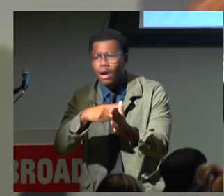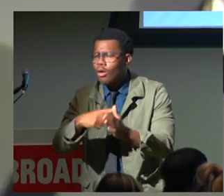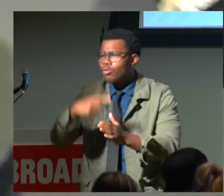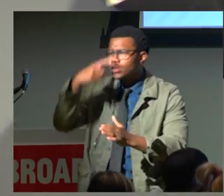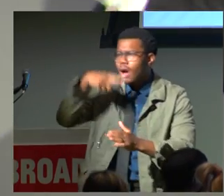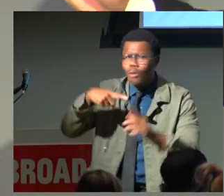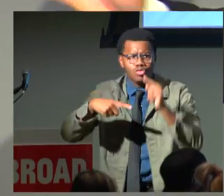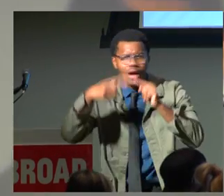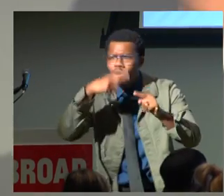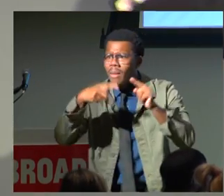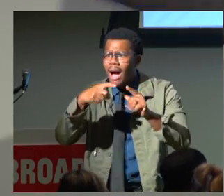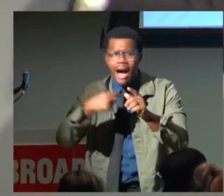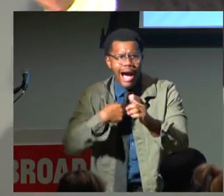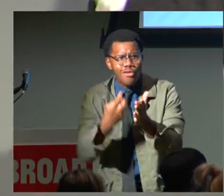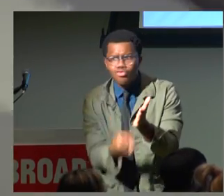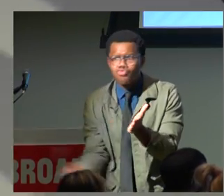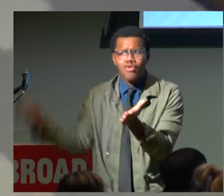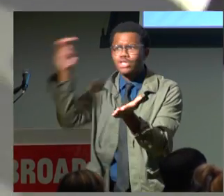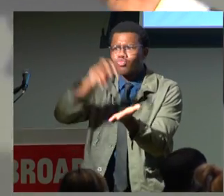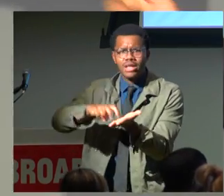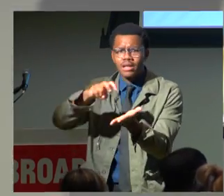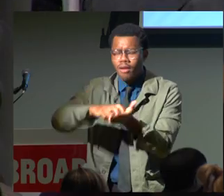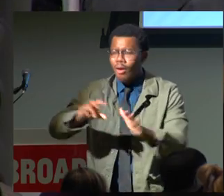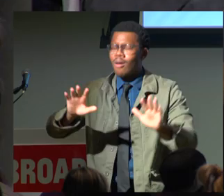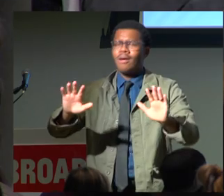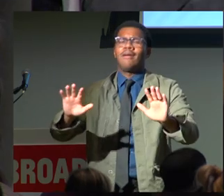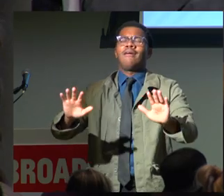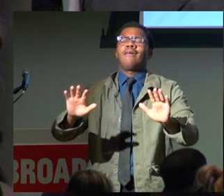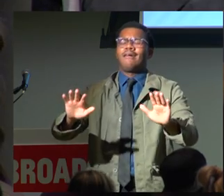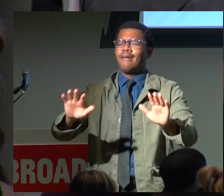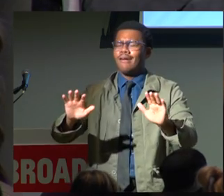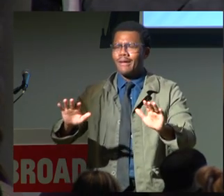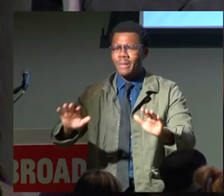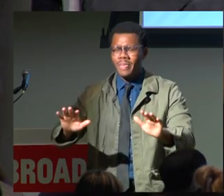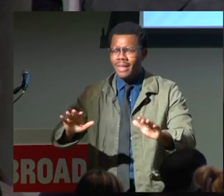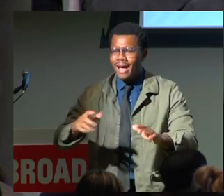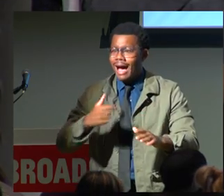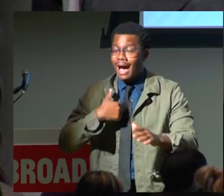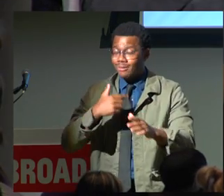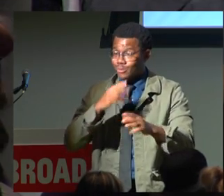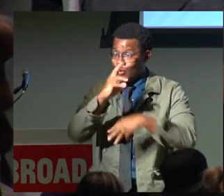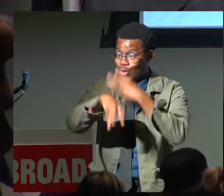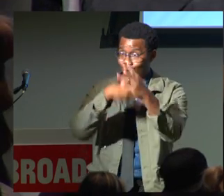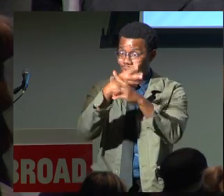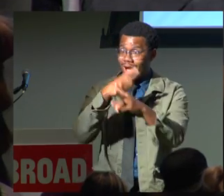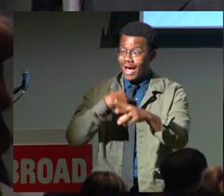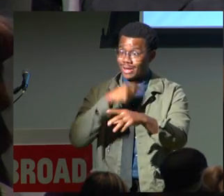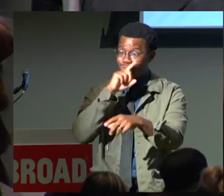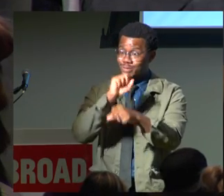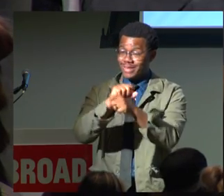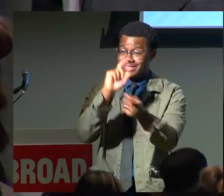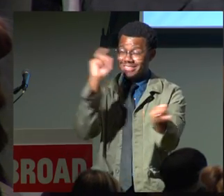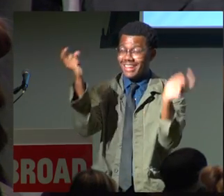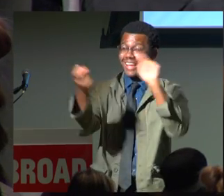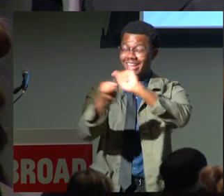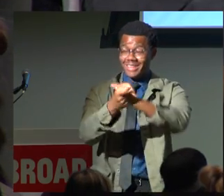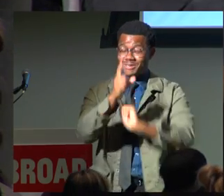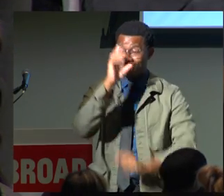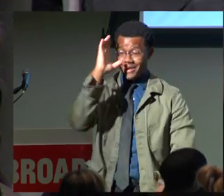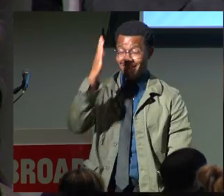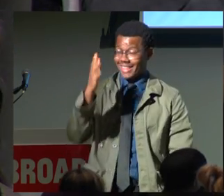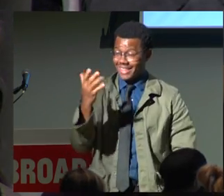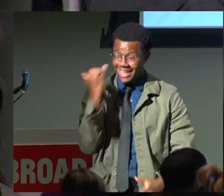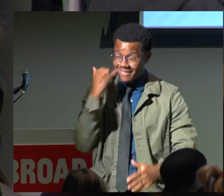the resurrector. Like, this is it. Oh my God. I would change the world. But in all seriousness, that's a very good question.